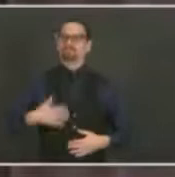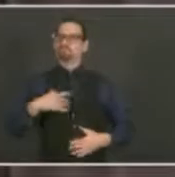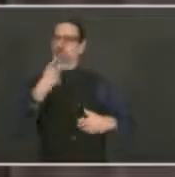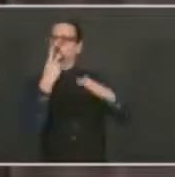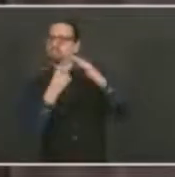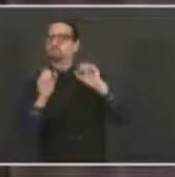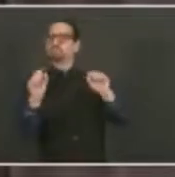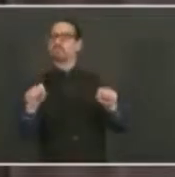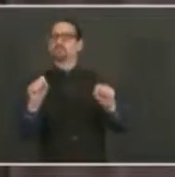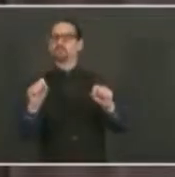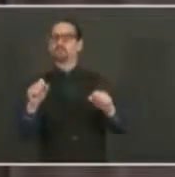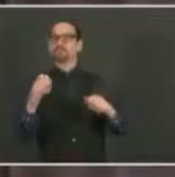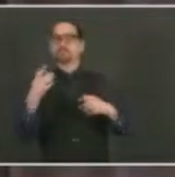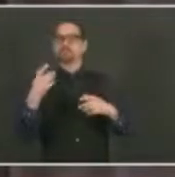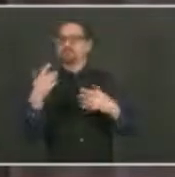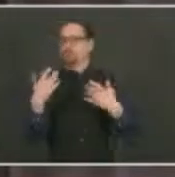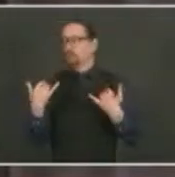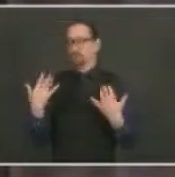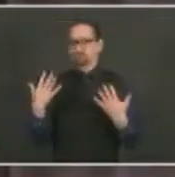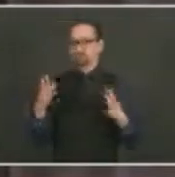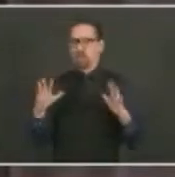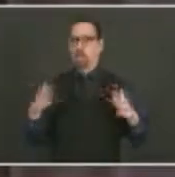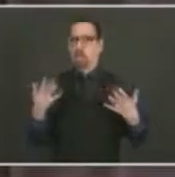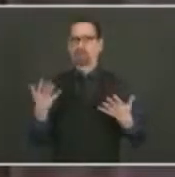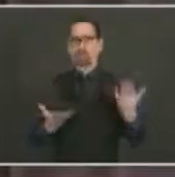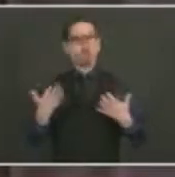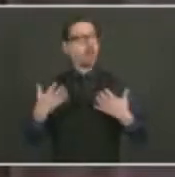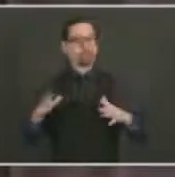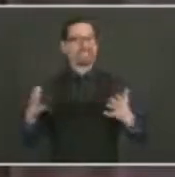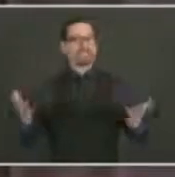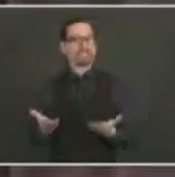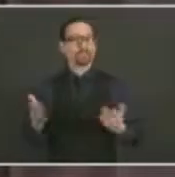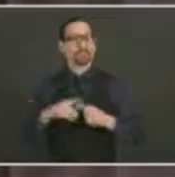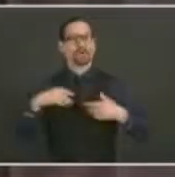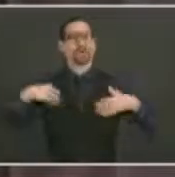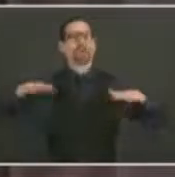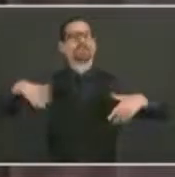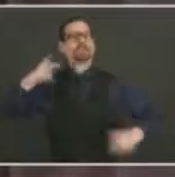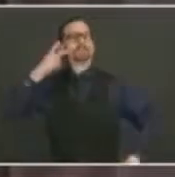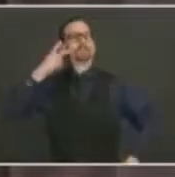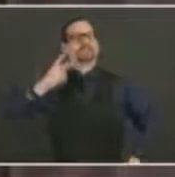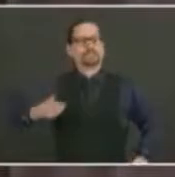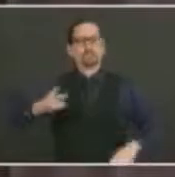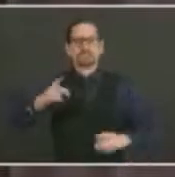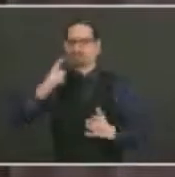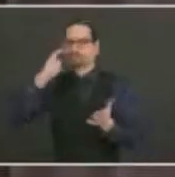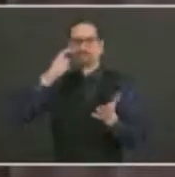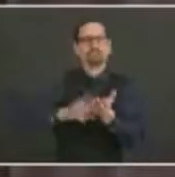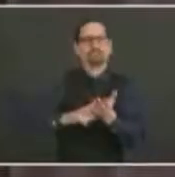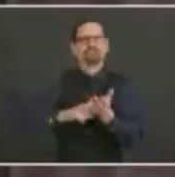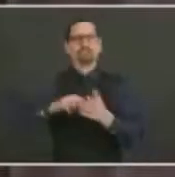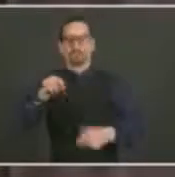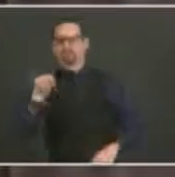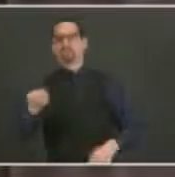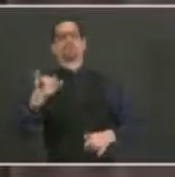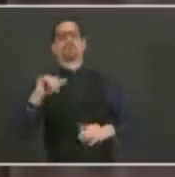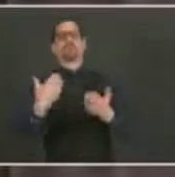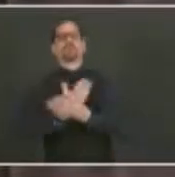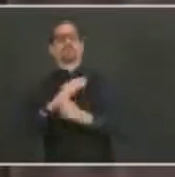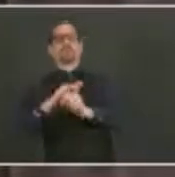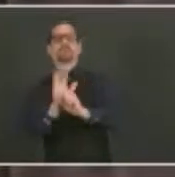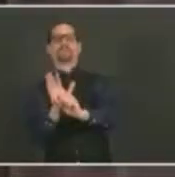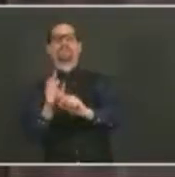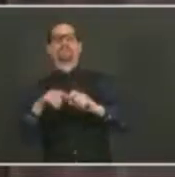here. It's really a matter of the amount of time it takes for it to start becoming predominant in what